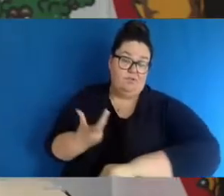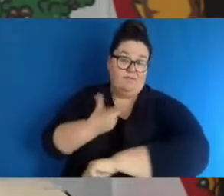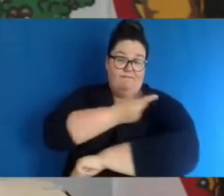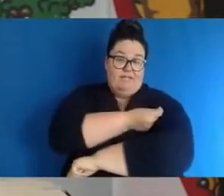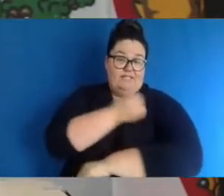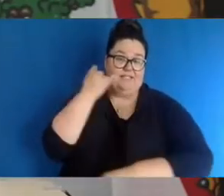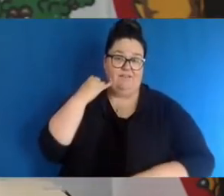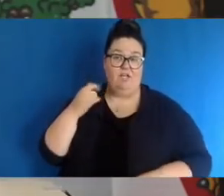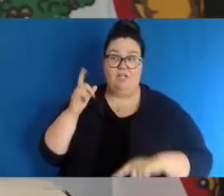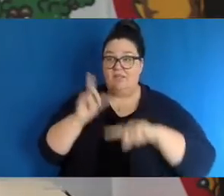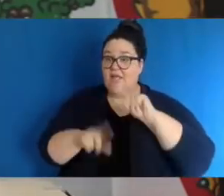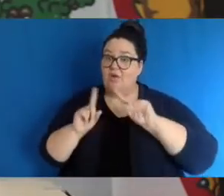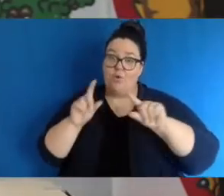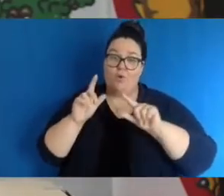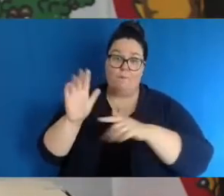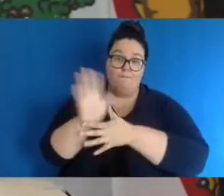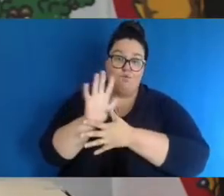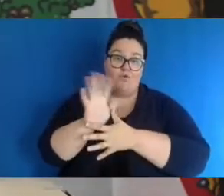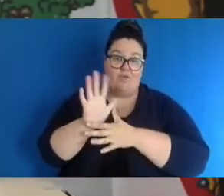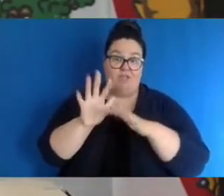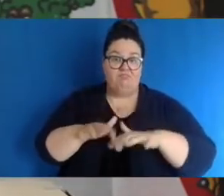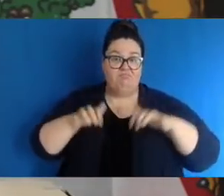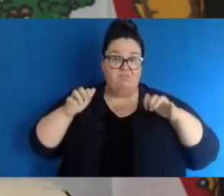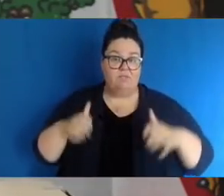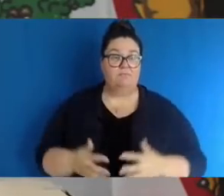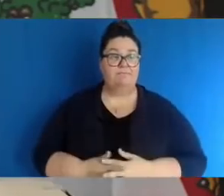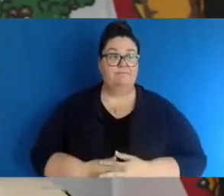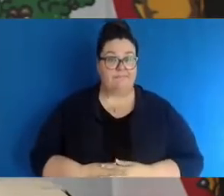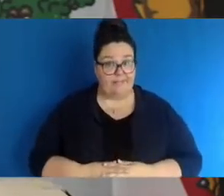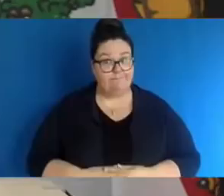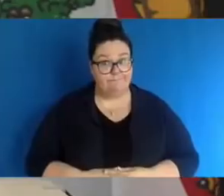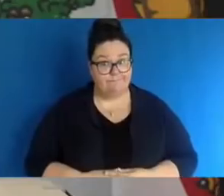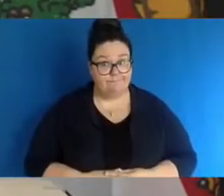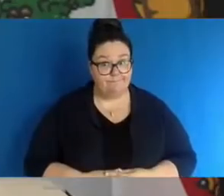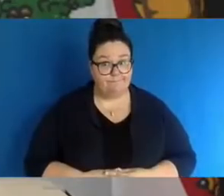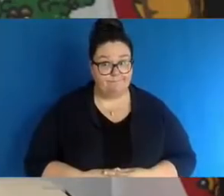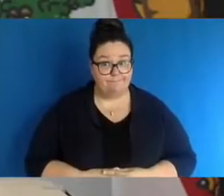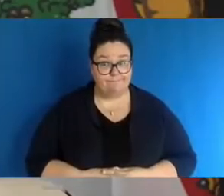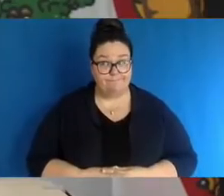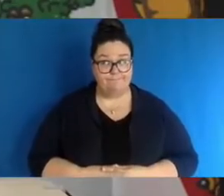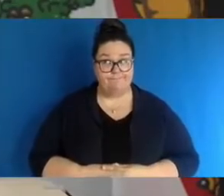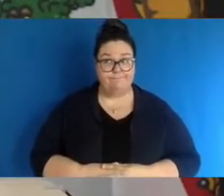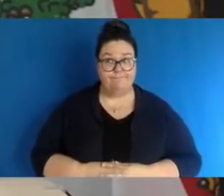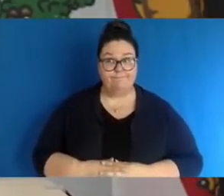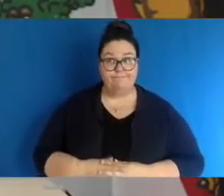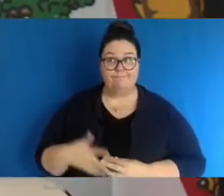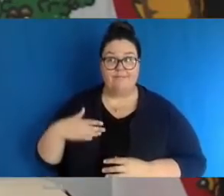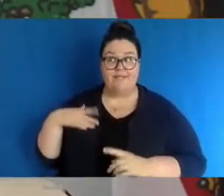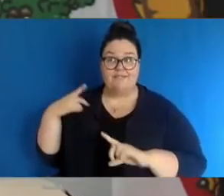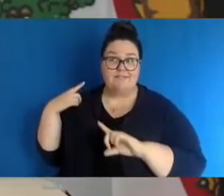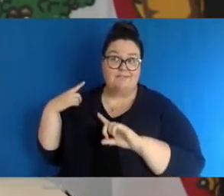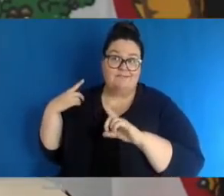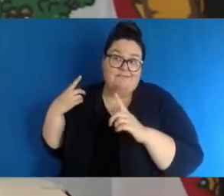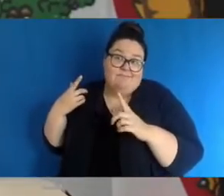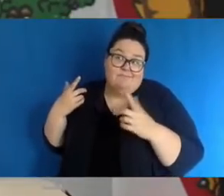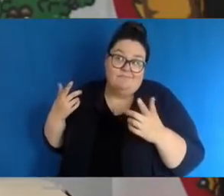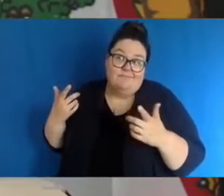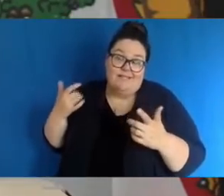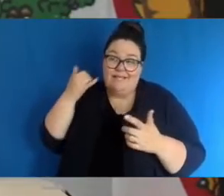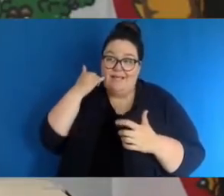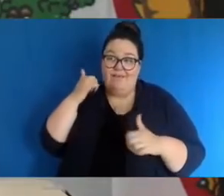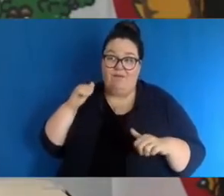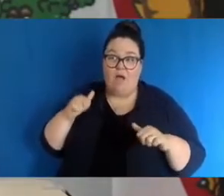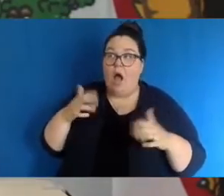say go to a movie without it. Exactly. I think that to me is it should help those who want to choose to